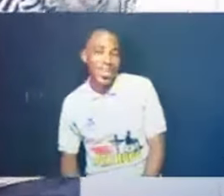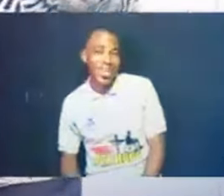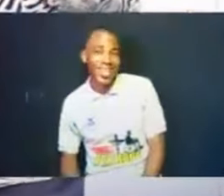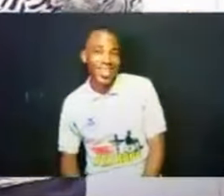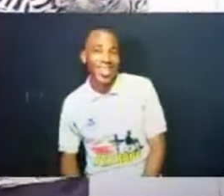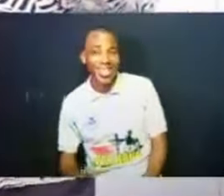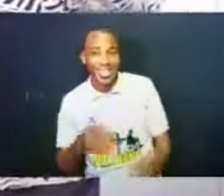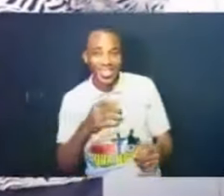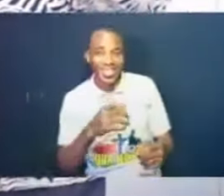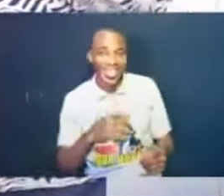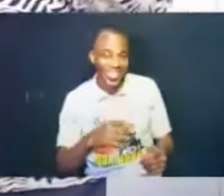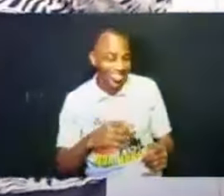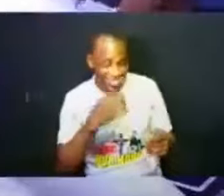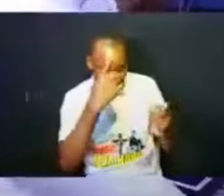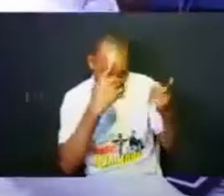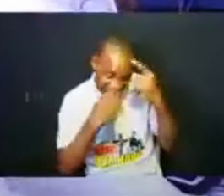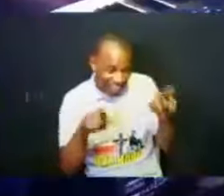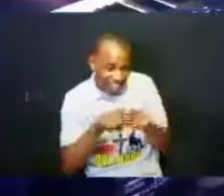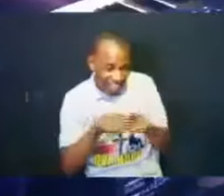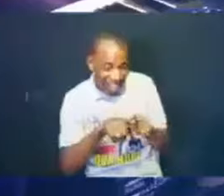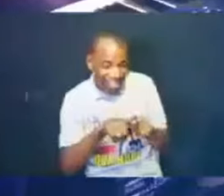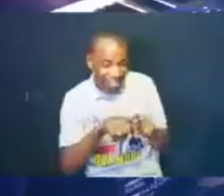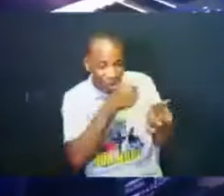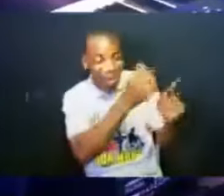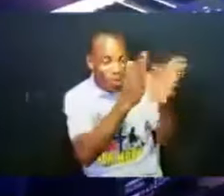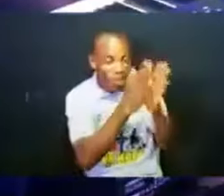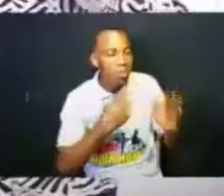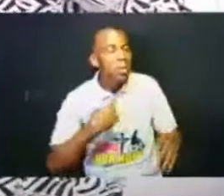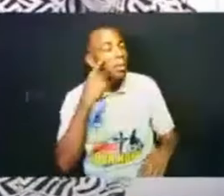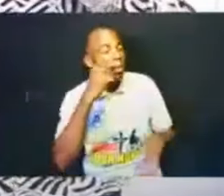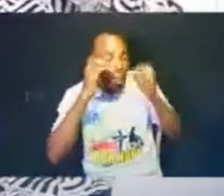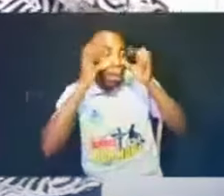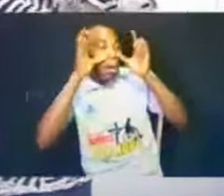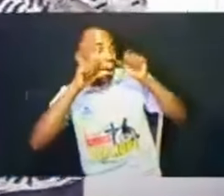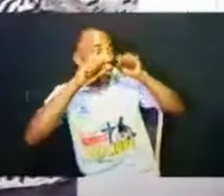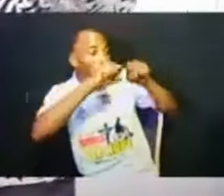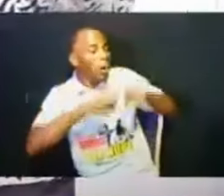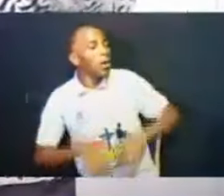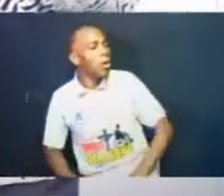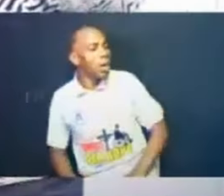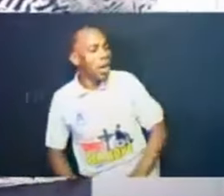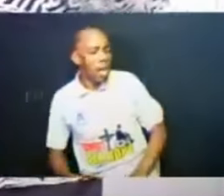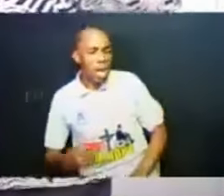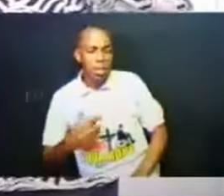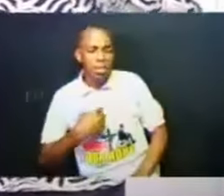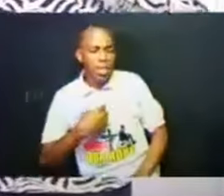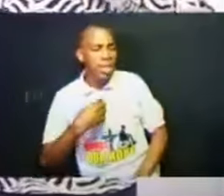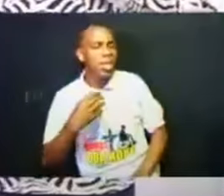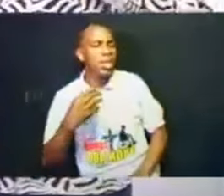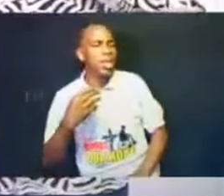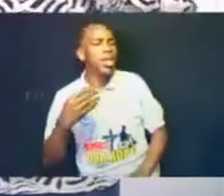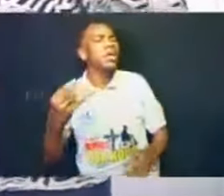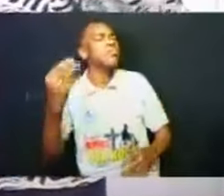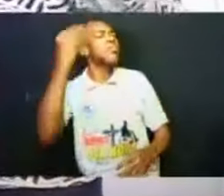just opened my eyes. All bumpire, I know my beam and champagne. I realized that. I mean, who say? She doesn't